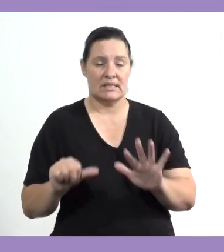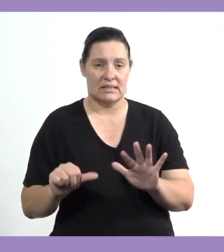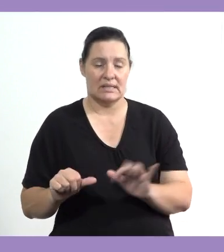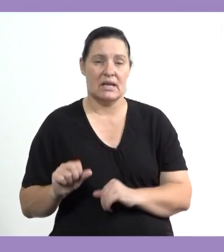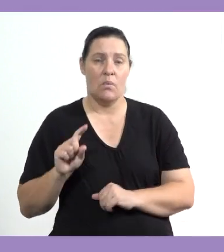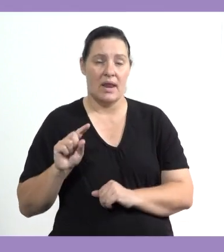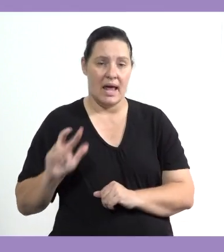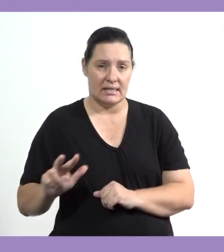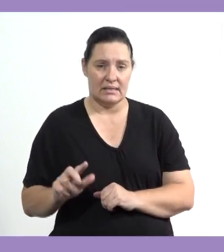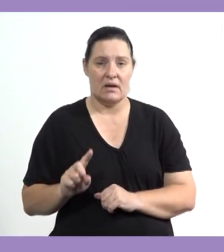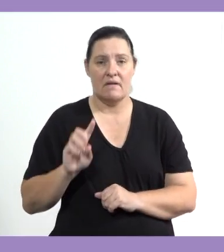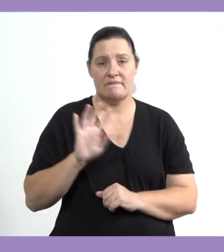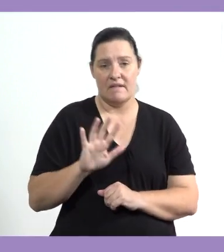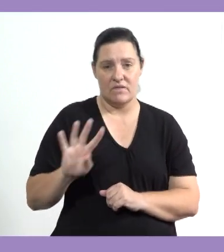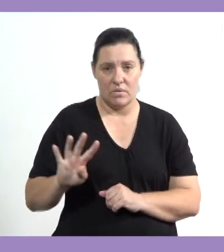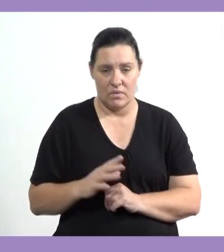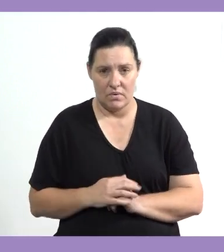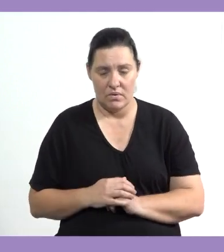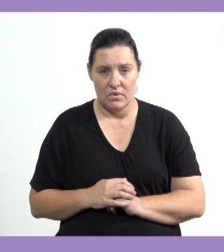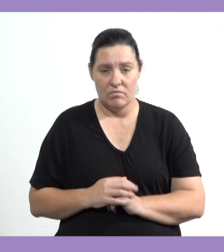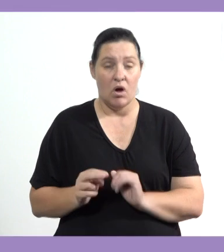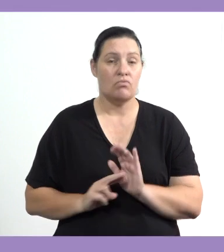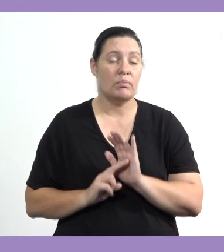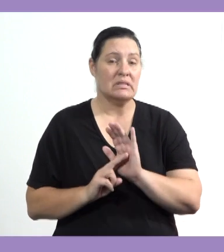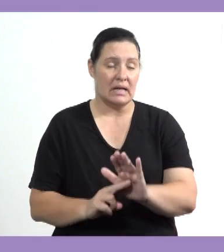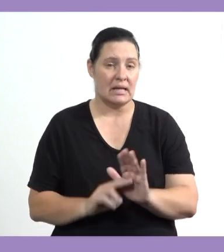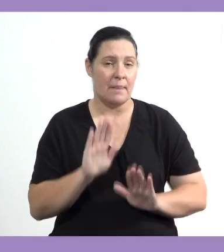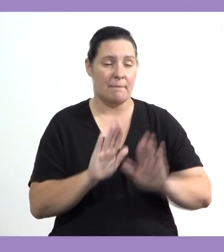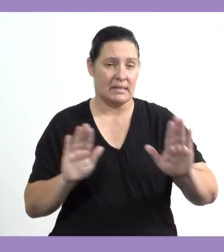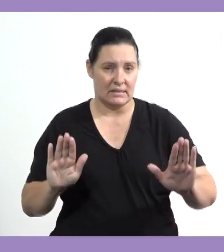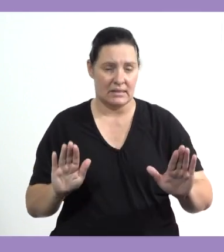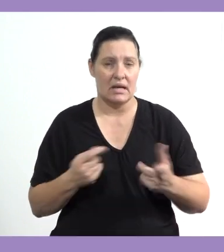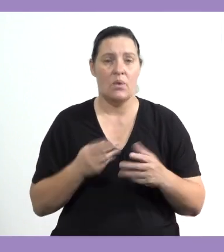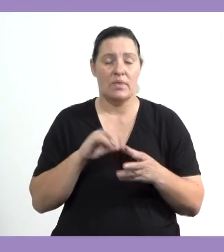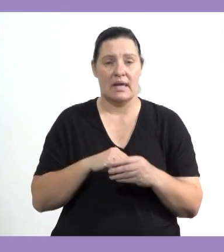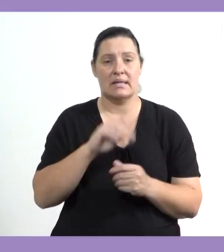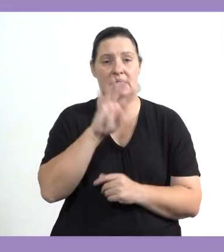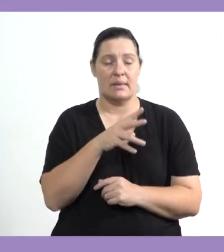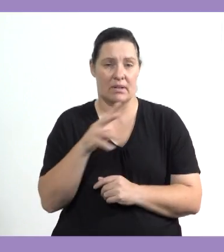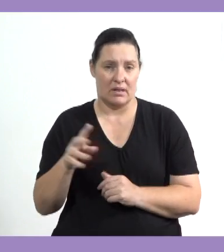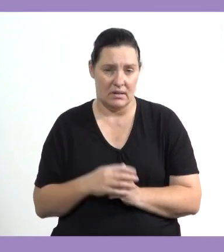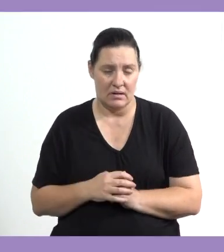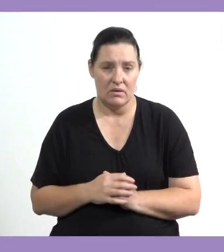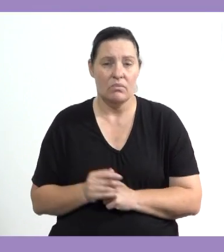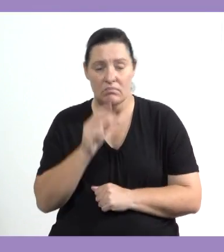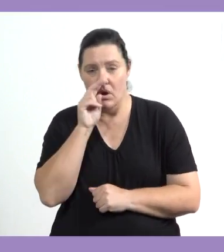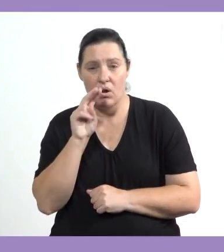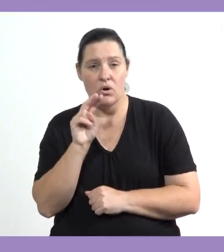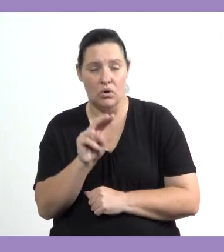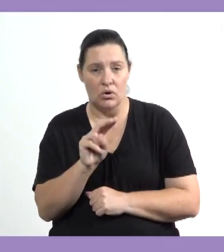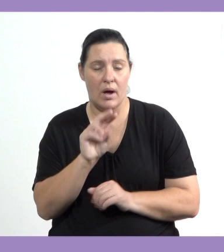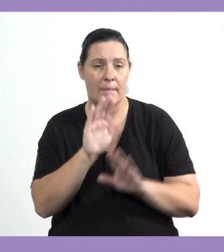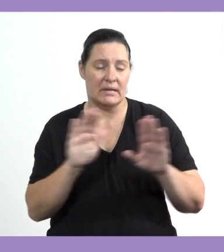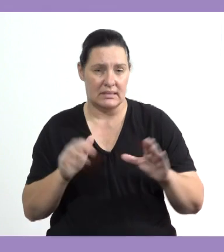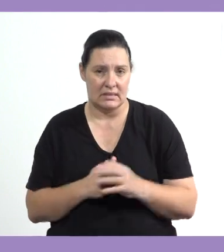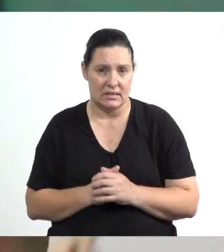6, 18, 54. Represent the numeric pattern in a table. So we are going to look at